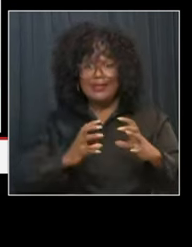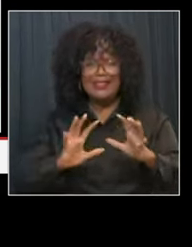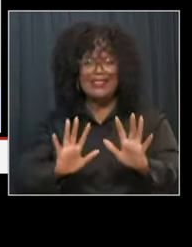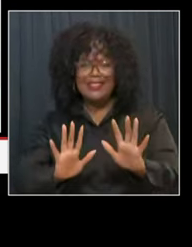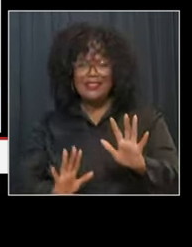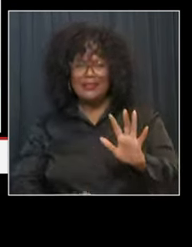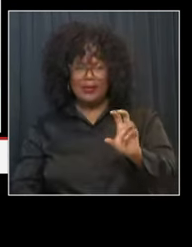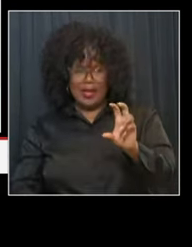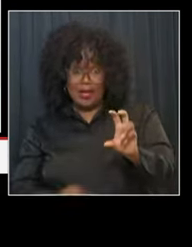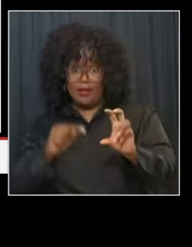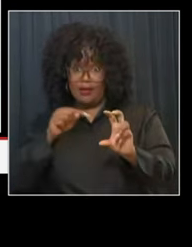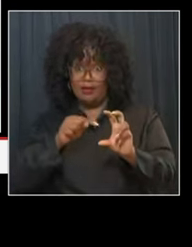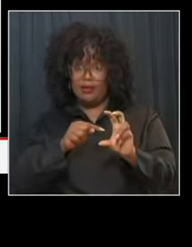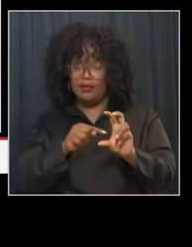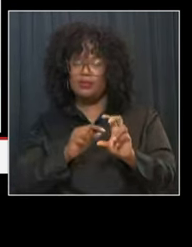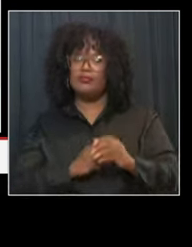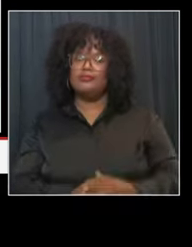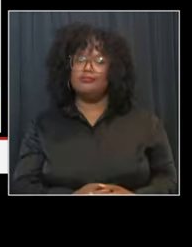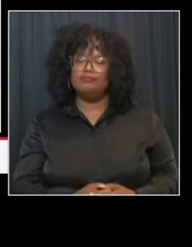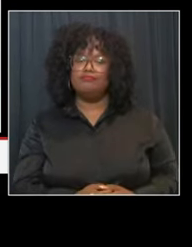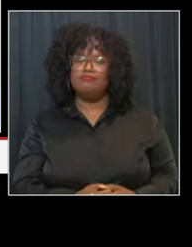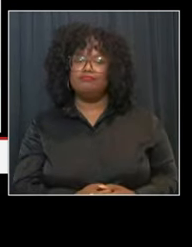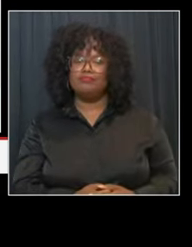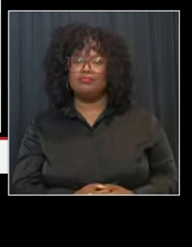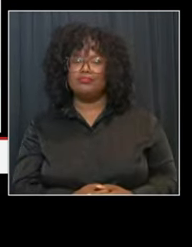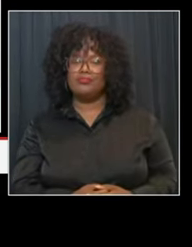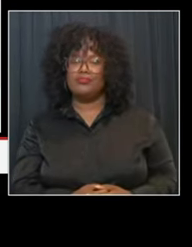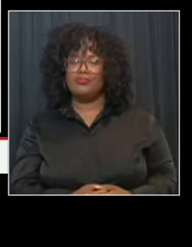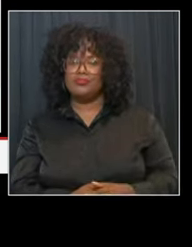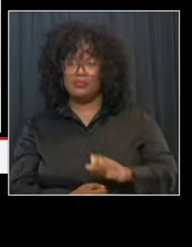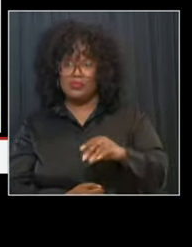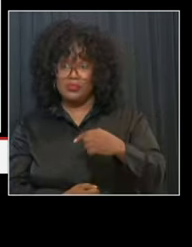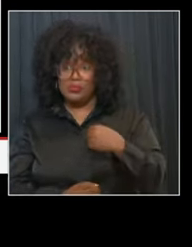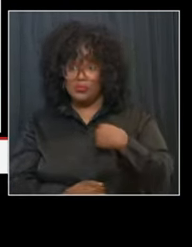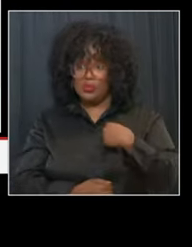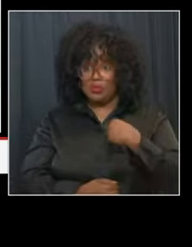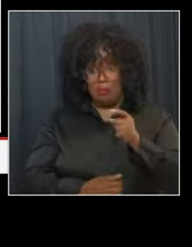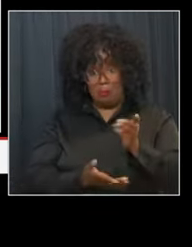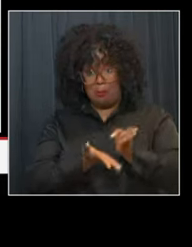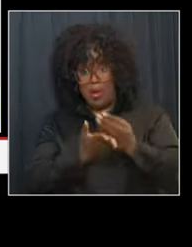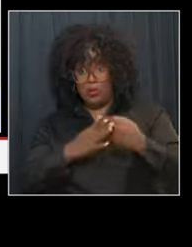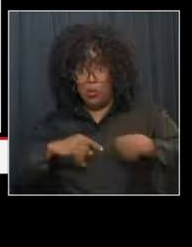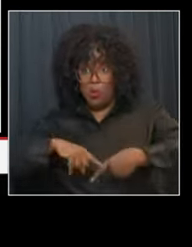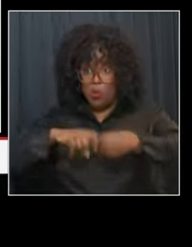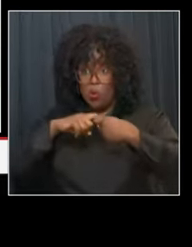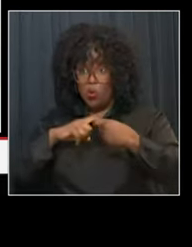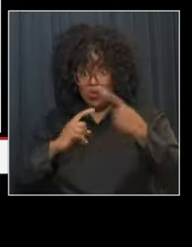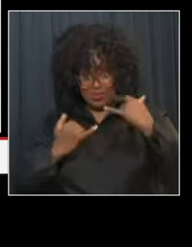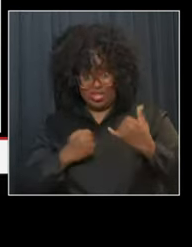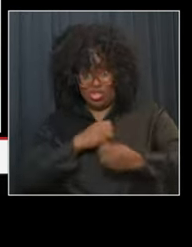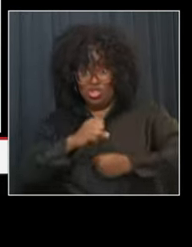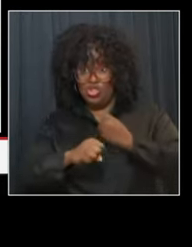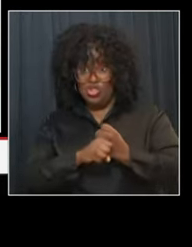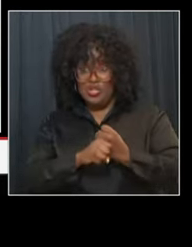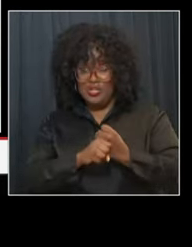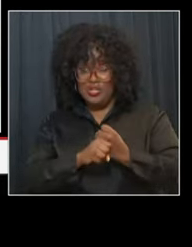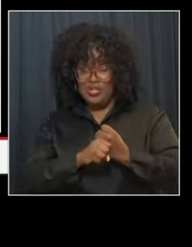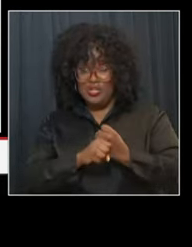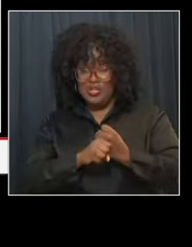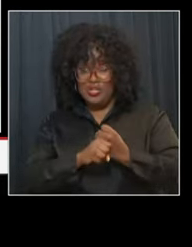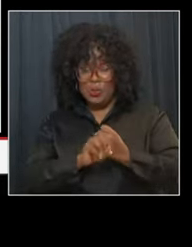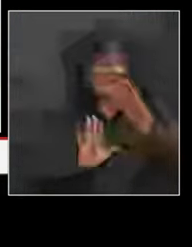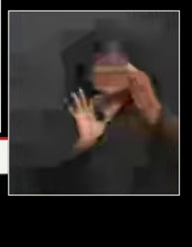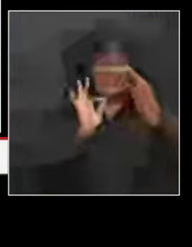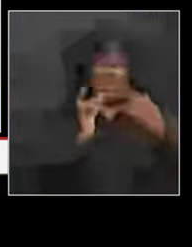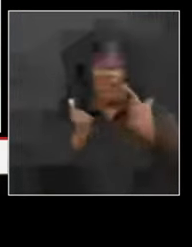not being able to close the CDF for probably 10 or 12 years. We need to do something different. So we have in the budget funding to be able to